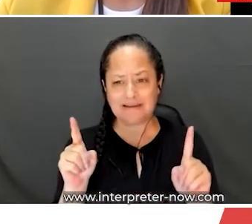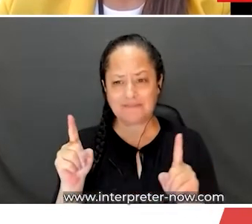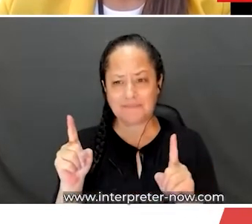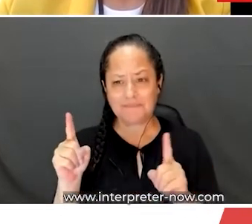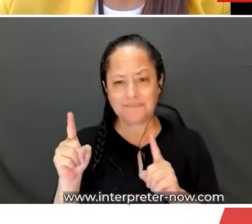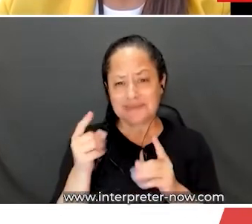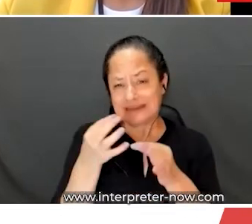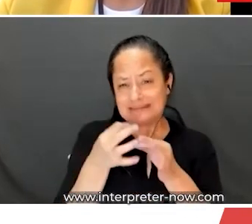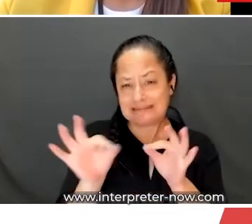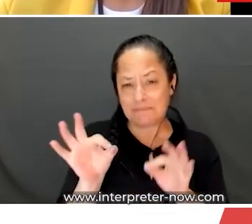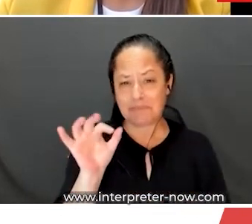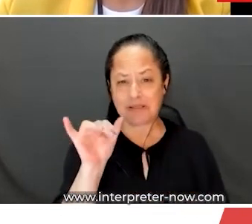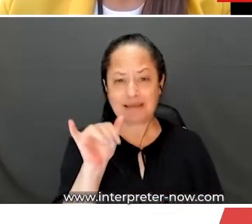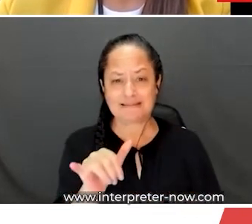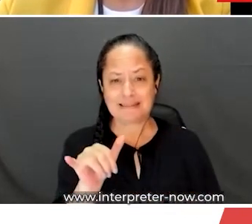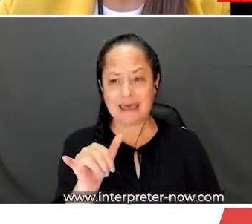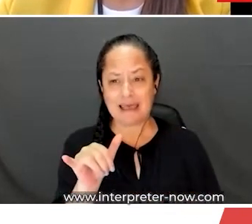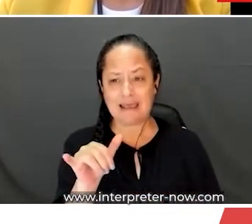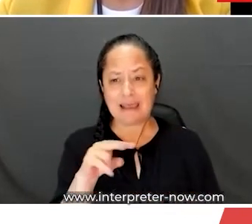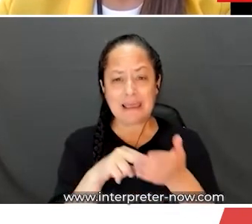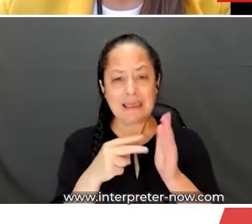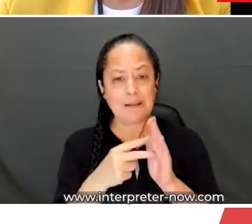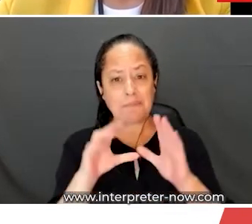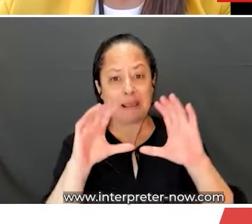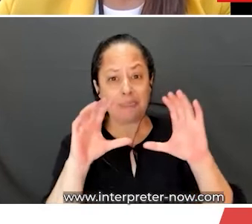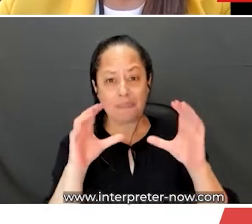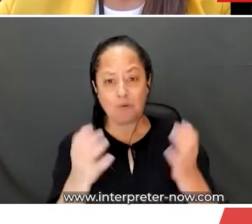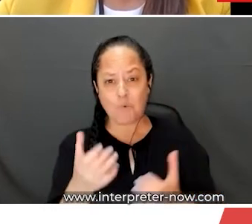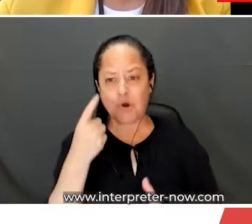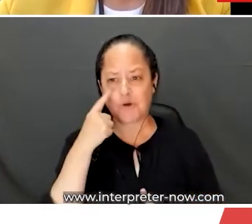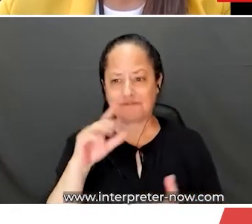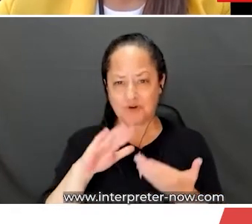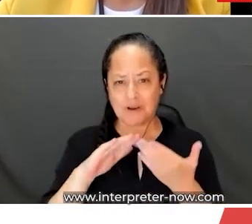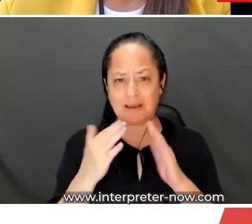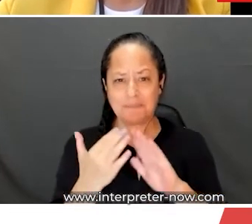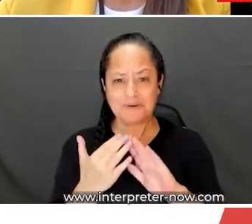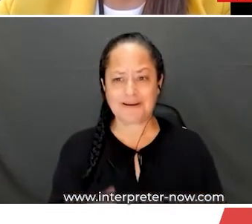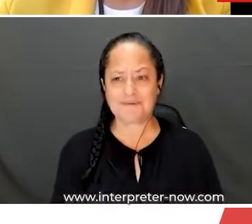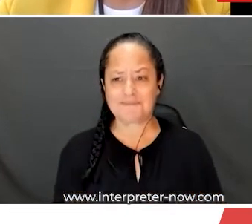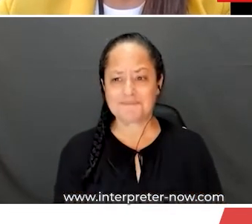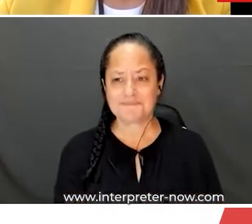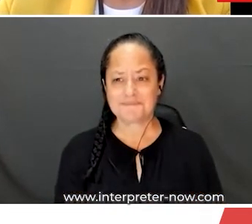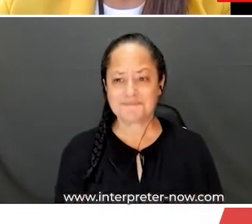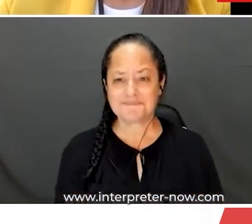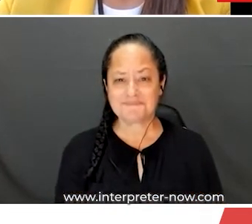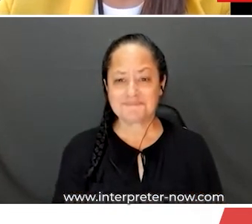simple as this can mean the world for a community. So